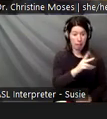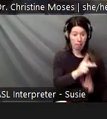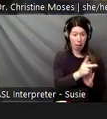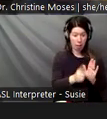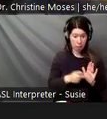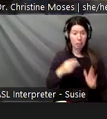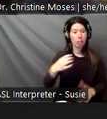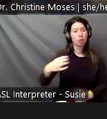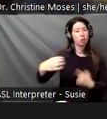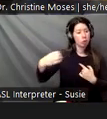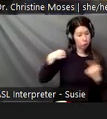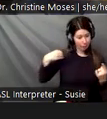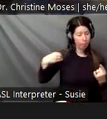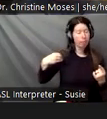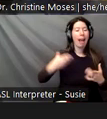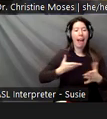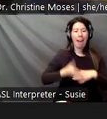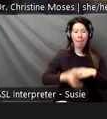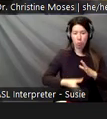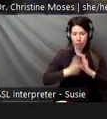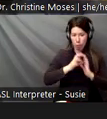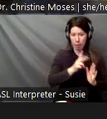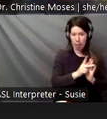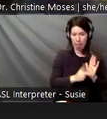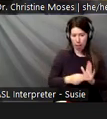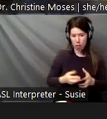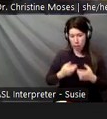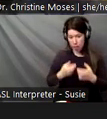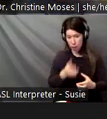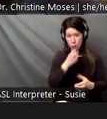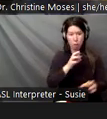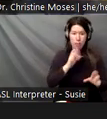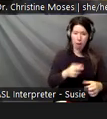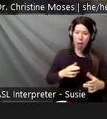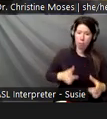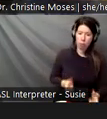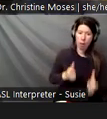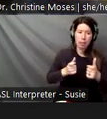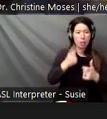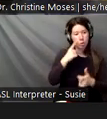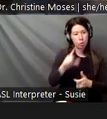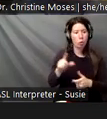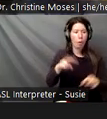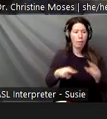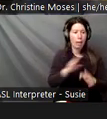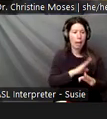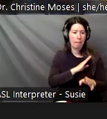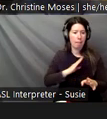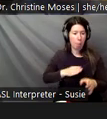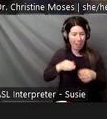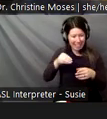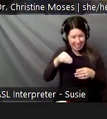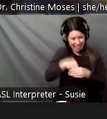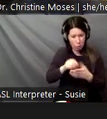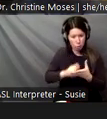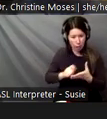policy, the chief, after reviewing a policy recommendation, shall respond promptly to the oversight board in writing, but in no event